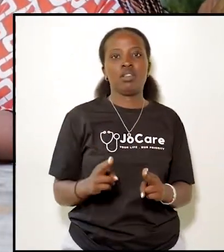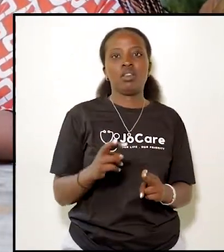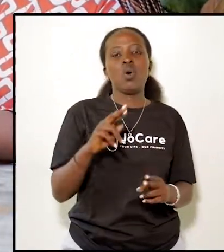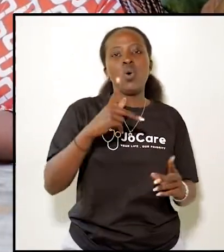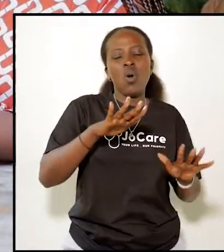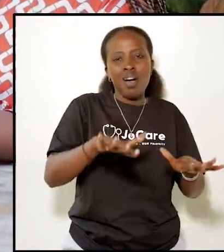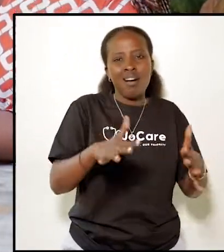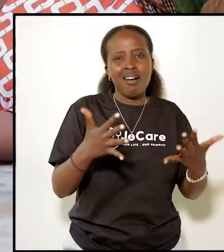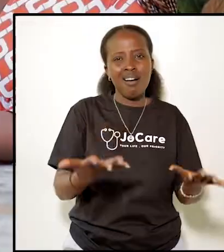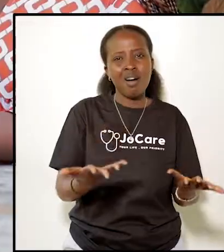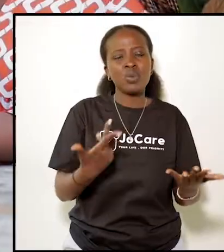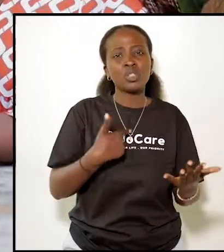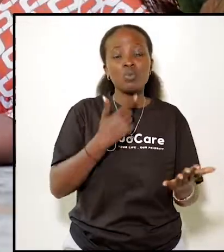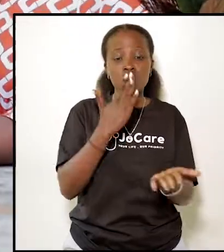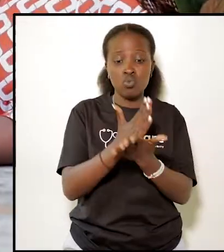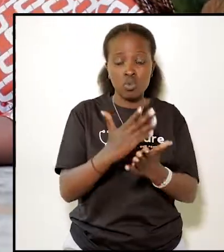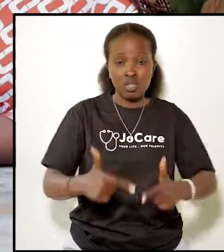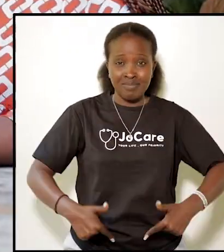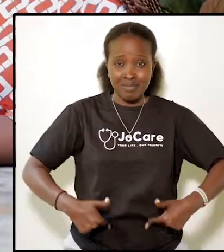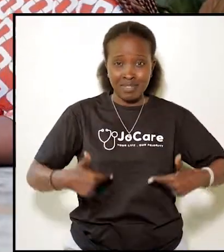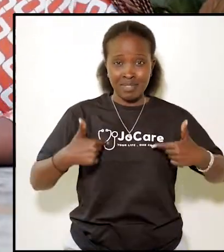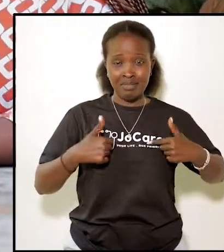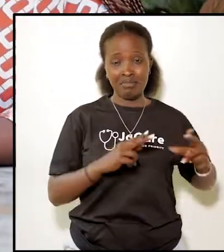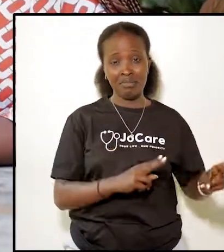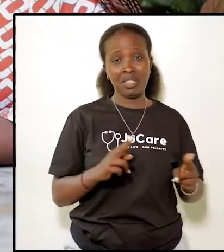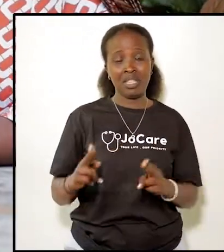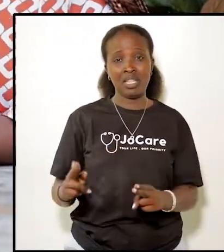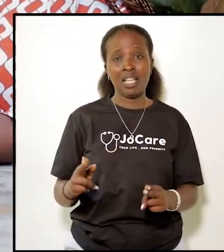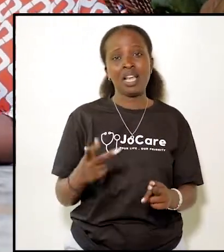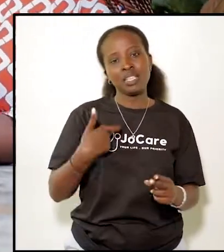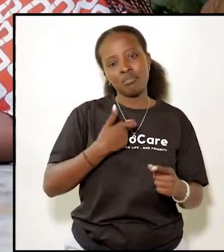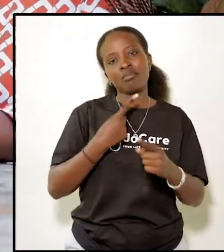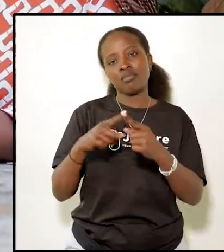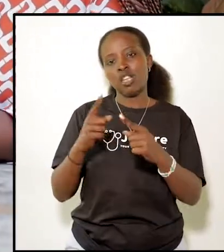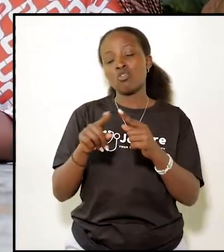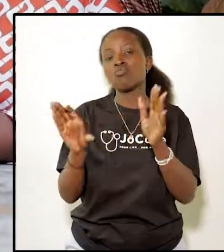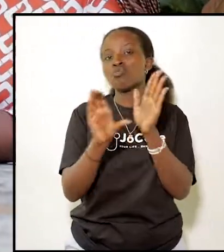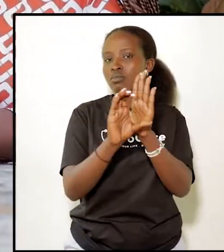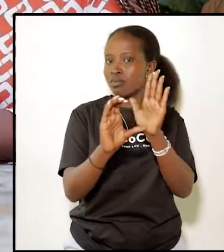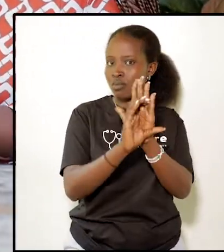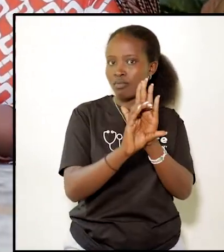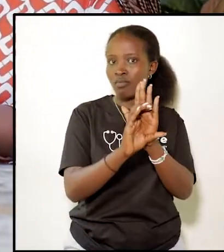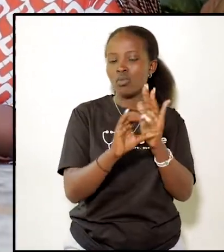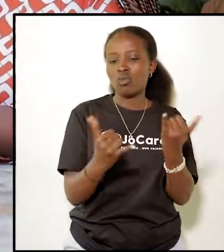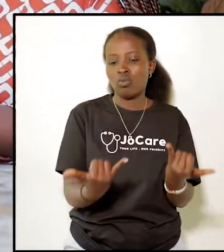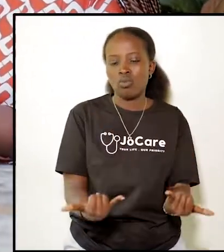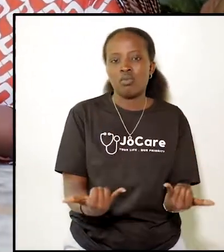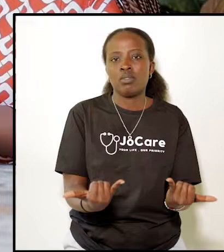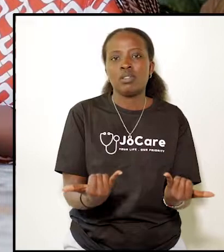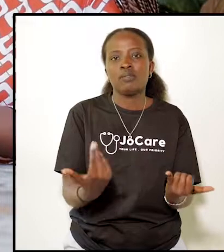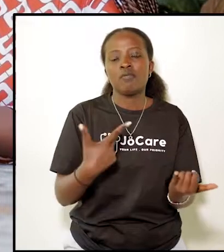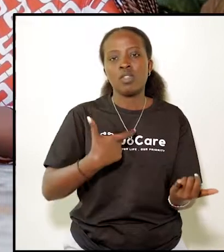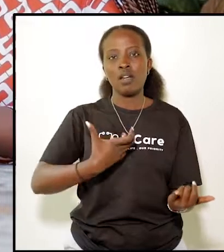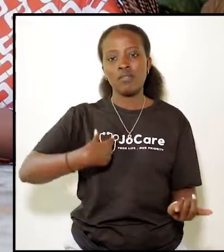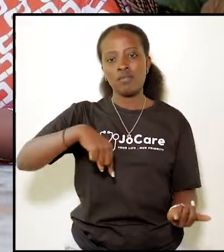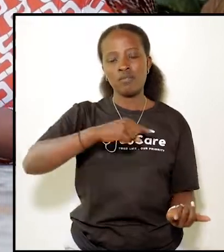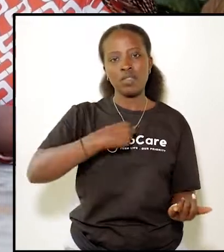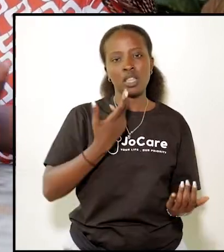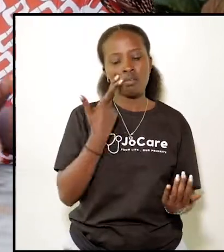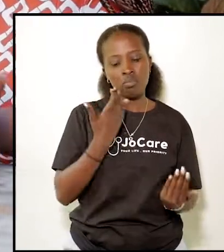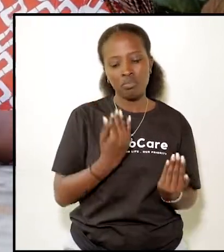can address that? So lifestyle changes are a lot. For example, we